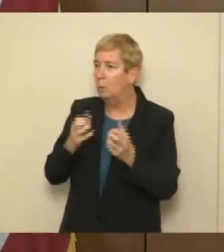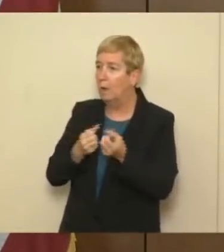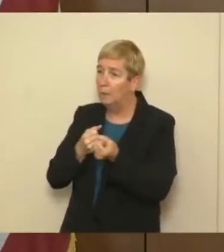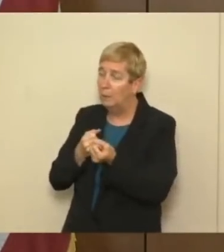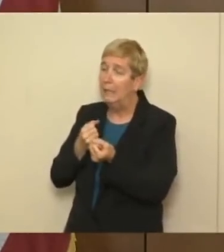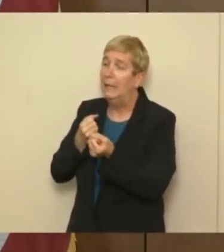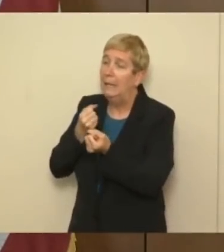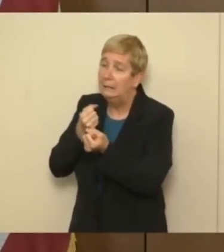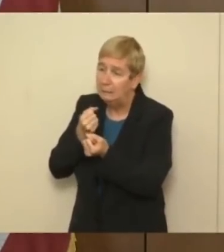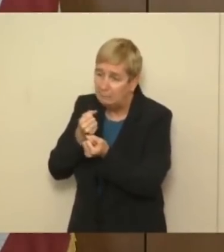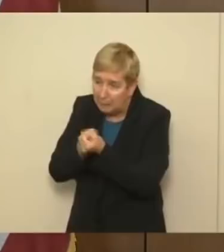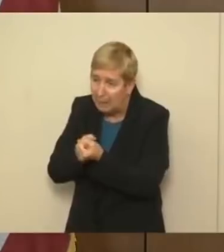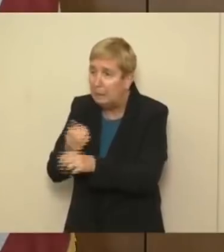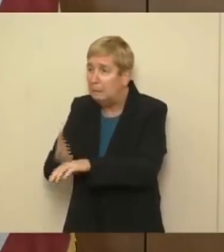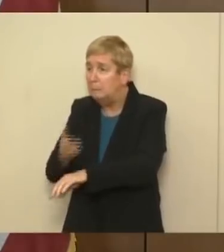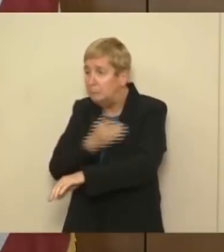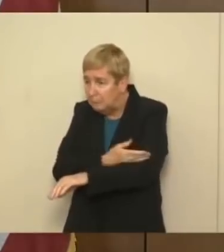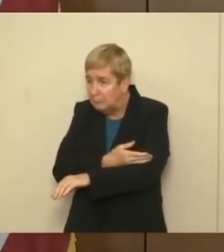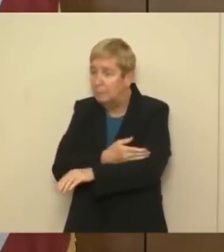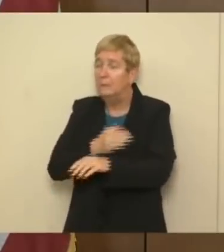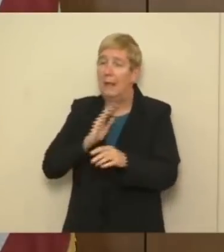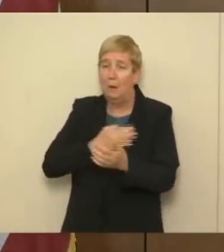footprint in the economy during,